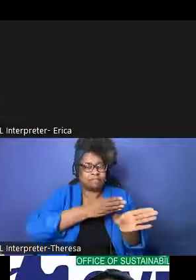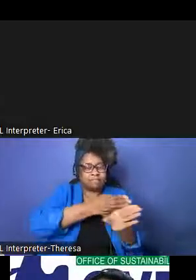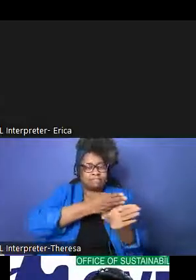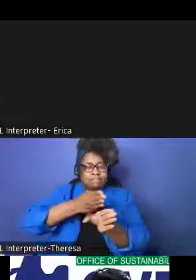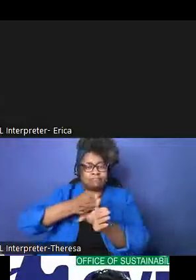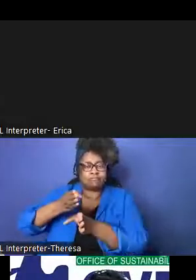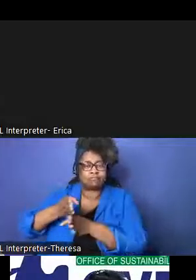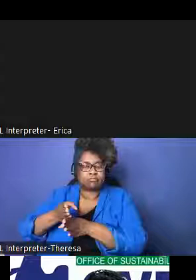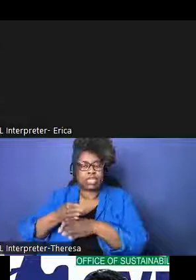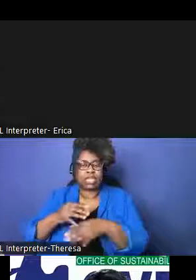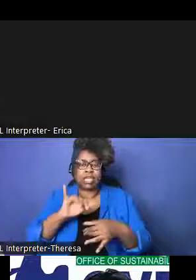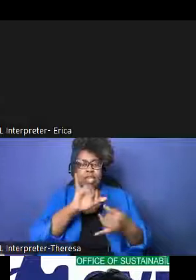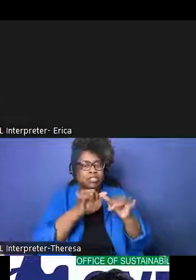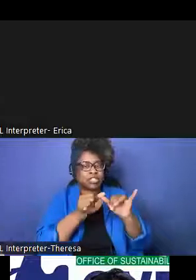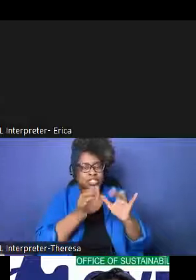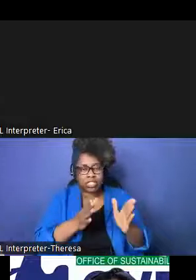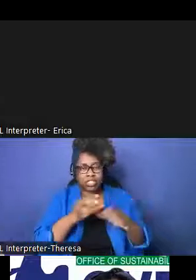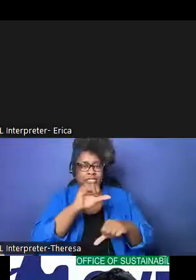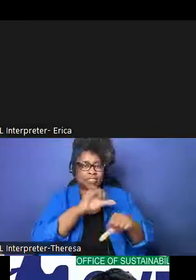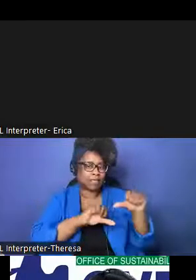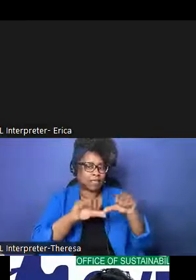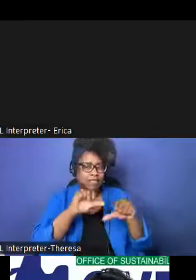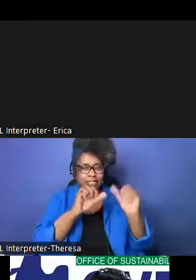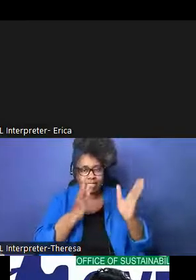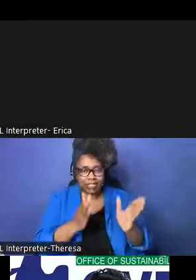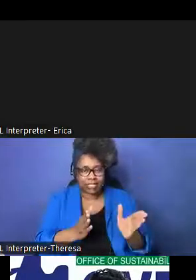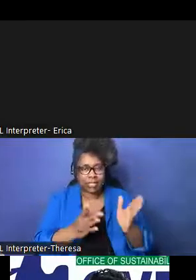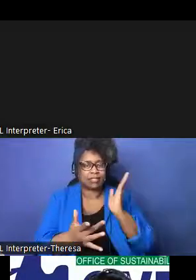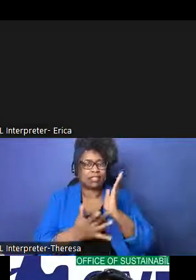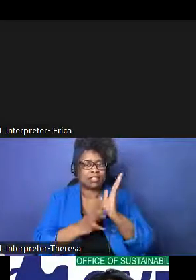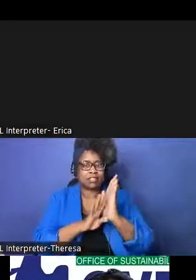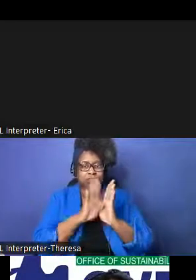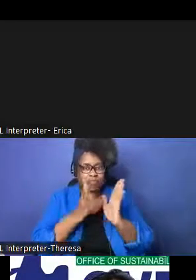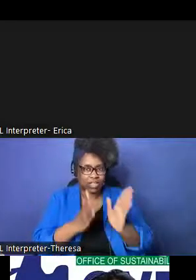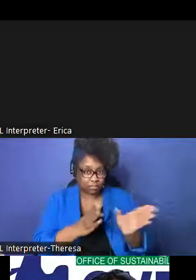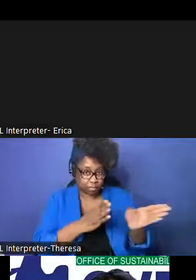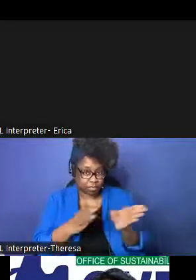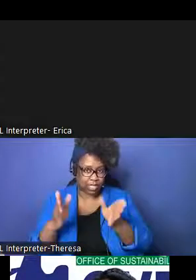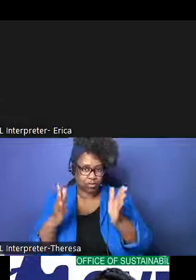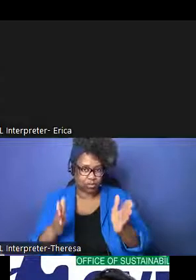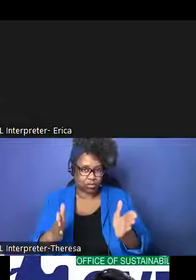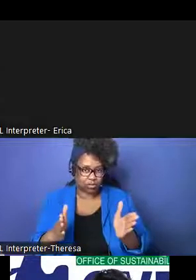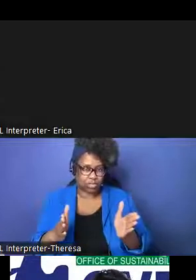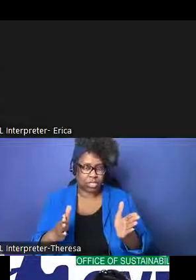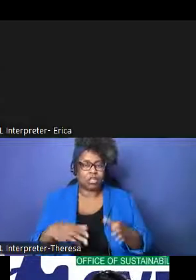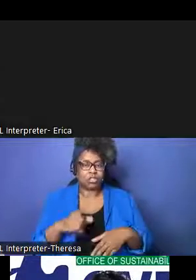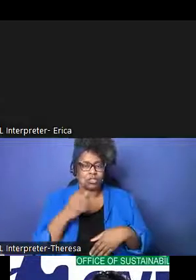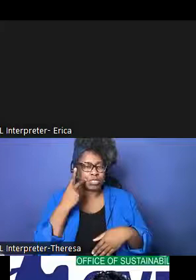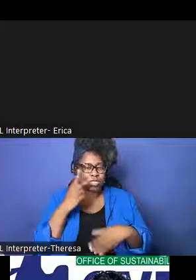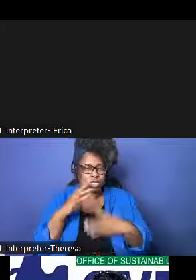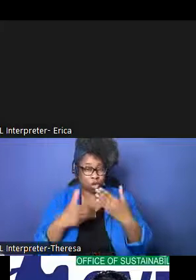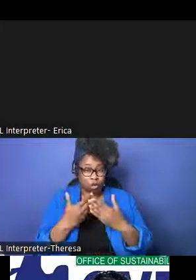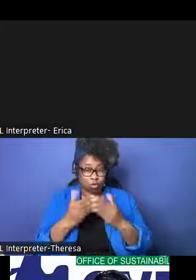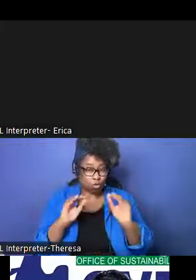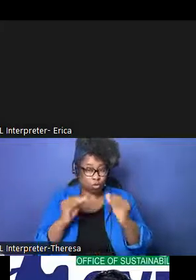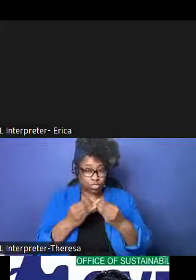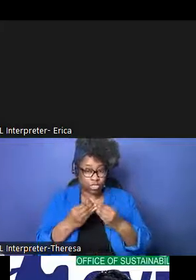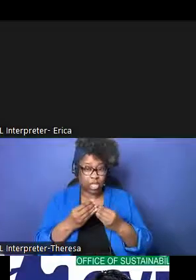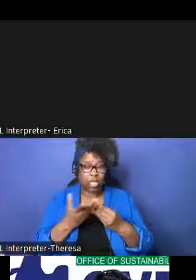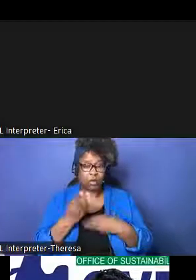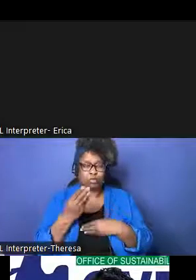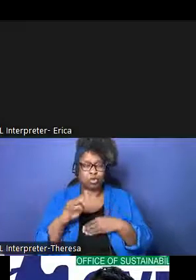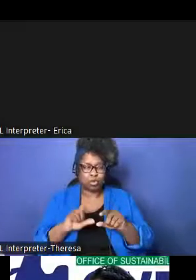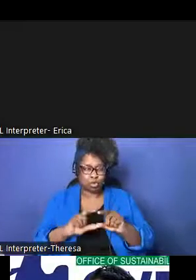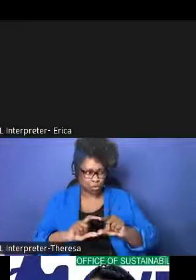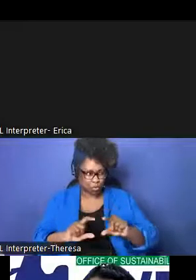of engineers, scientists, technology developers, planners, and you see all those organizations in that blue bar across the